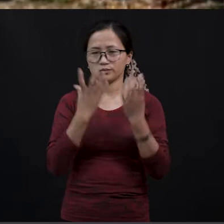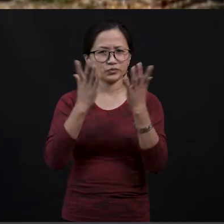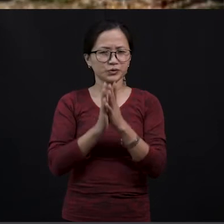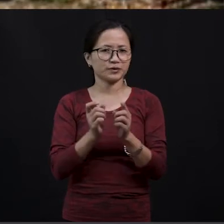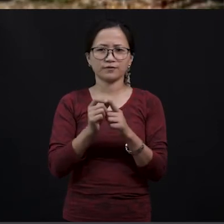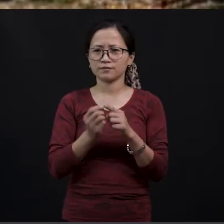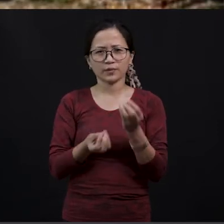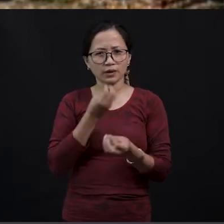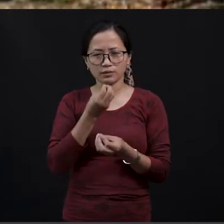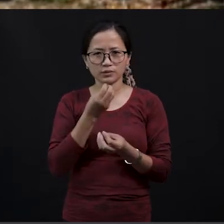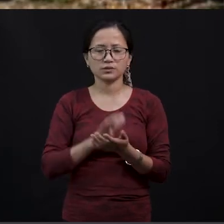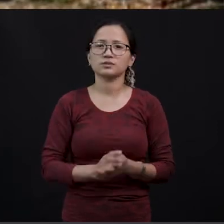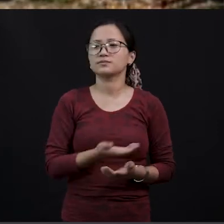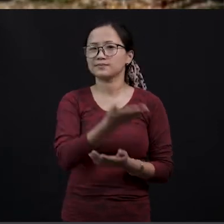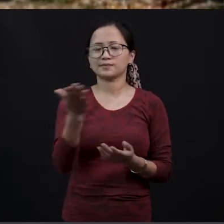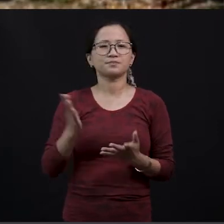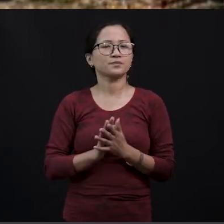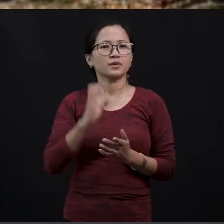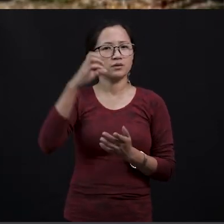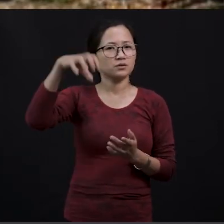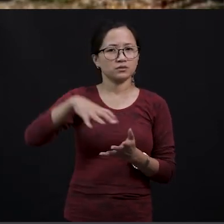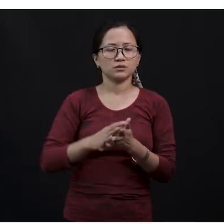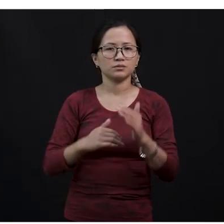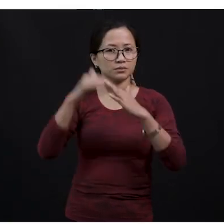this is the city that he built.